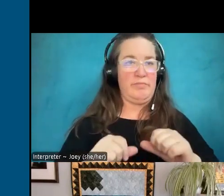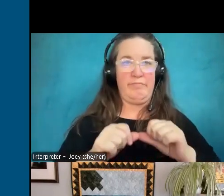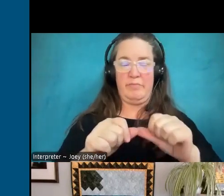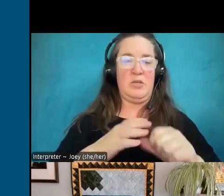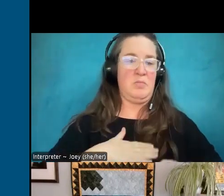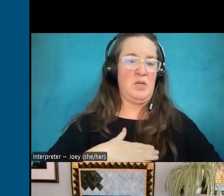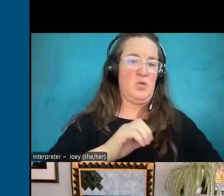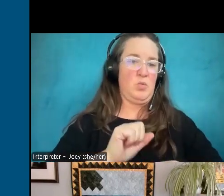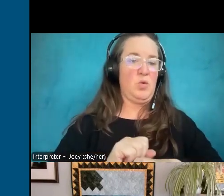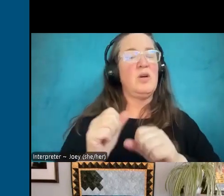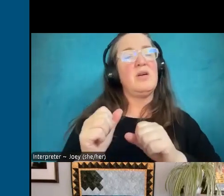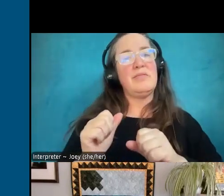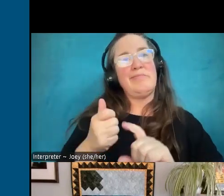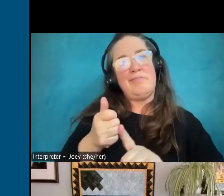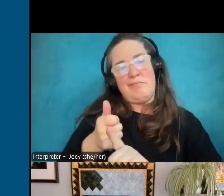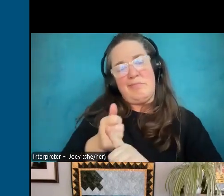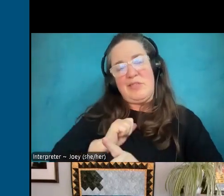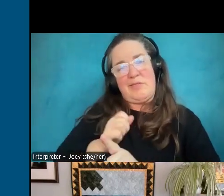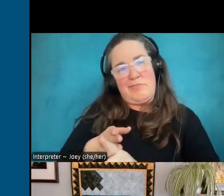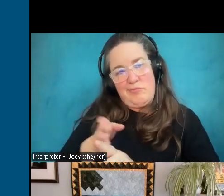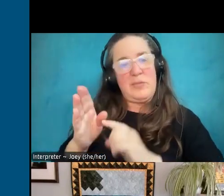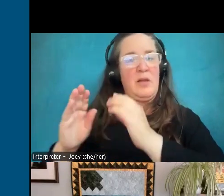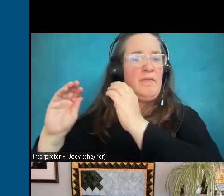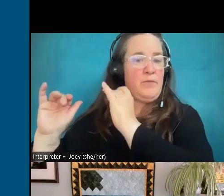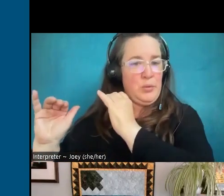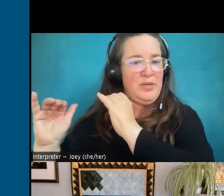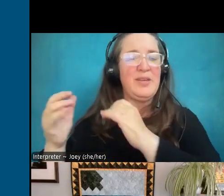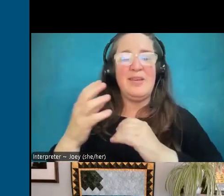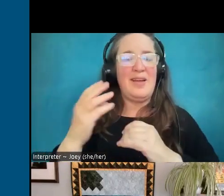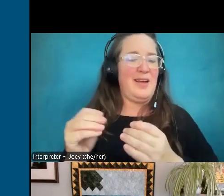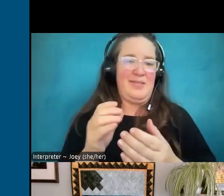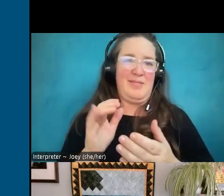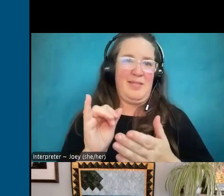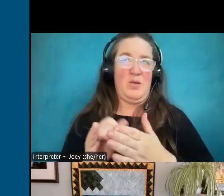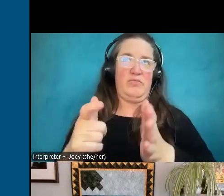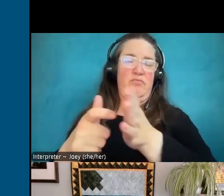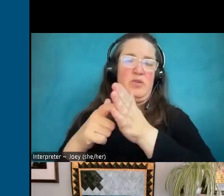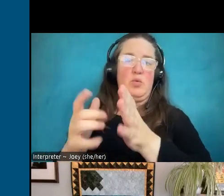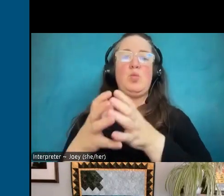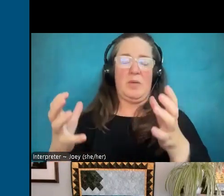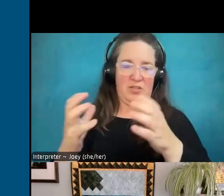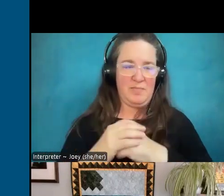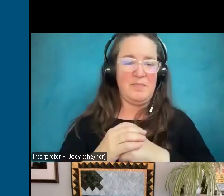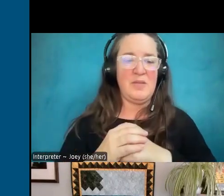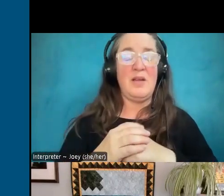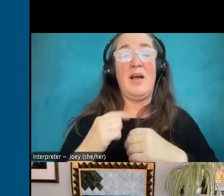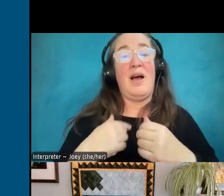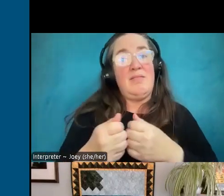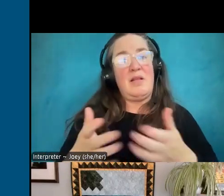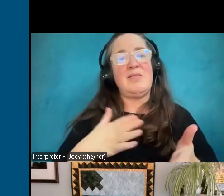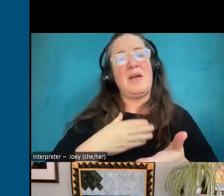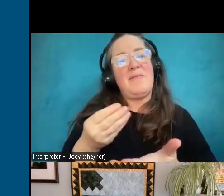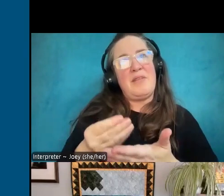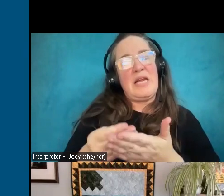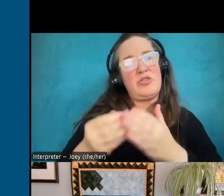too cardiovascularly demanding. I lost financial stability, and I lost the life that I had planned for